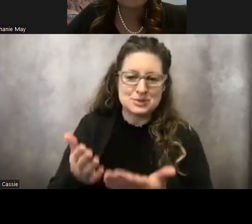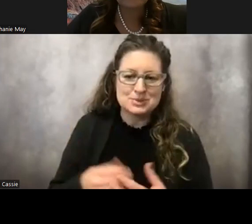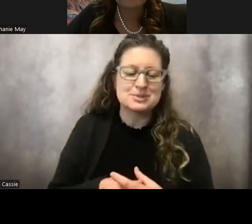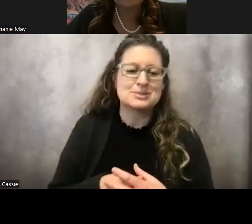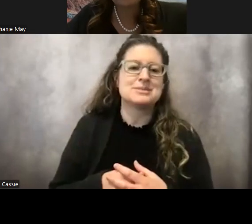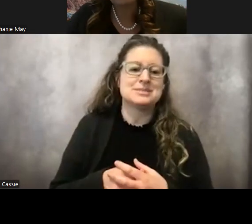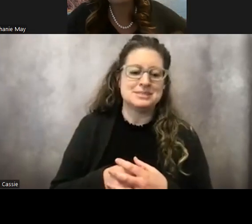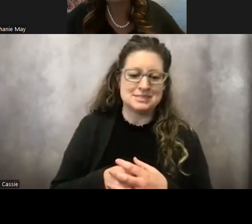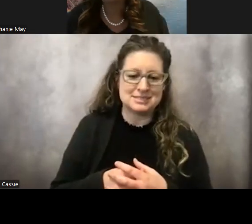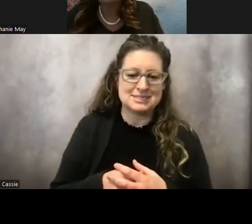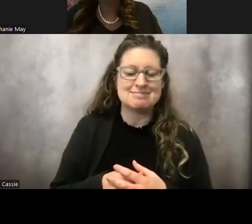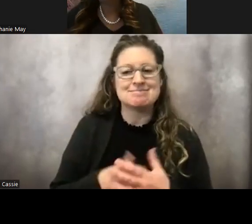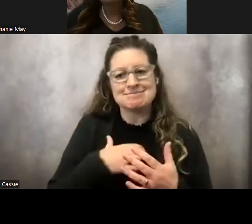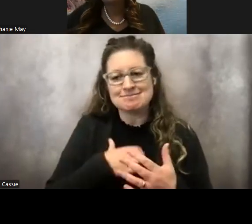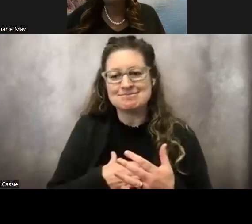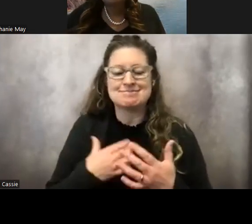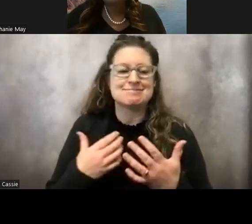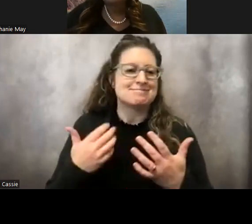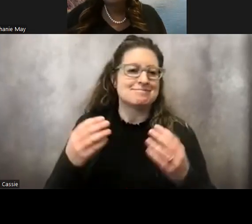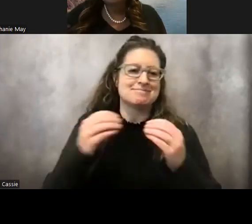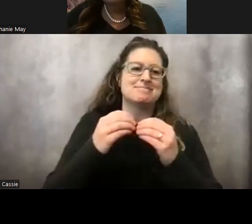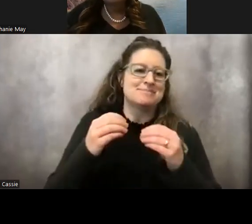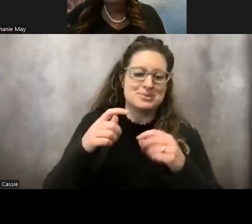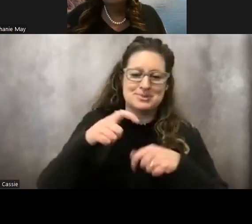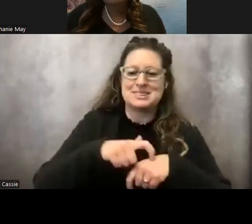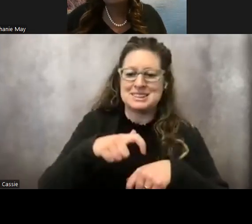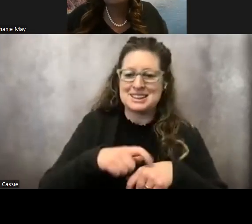we had time to really engage with our